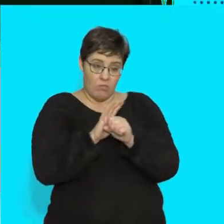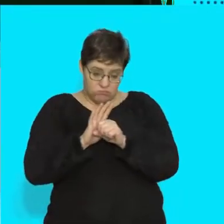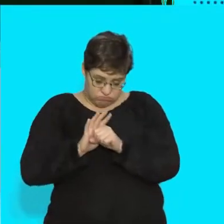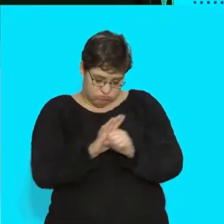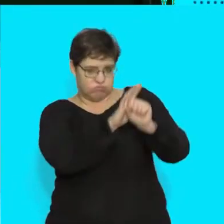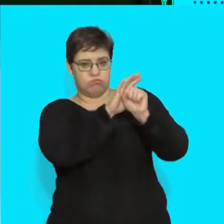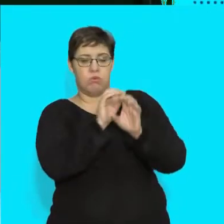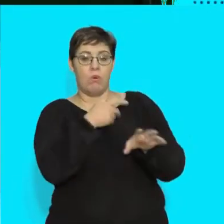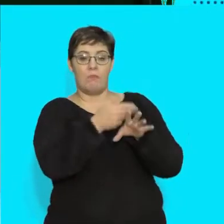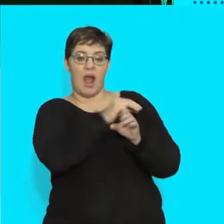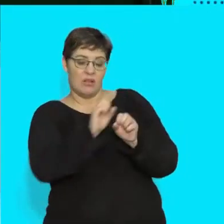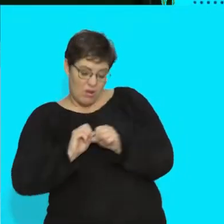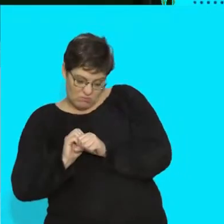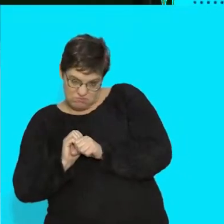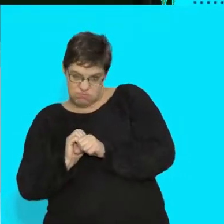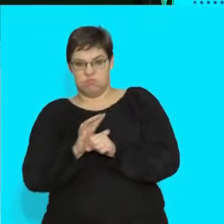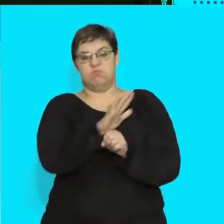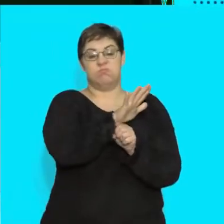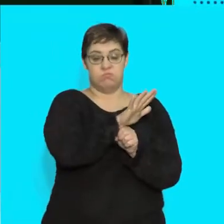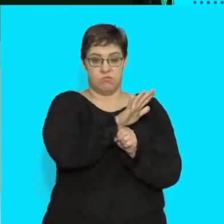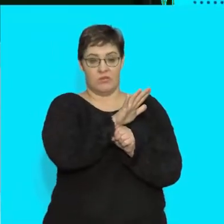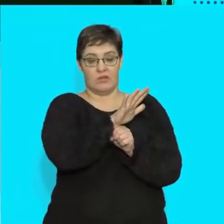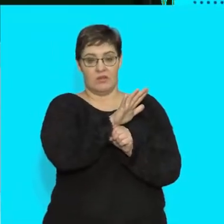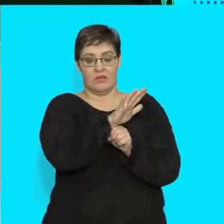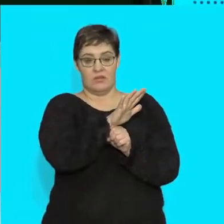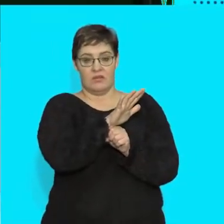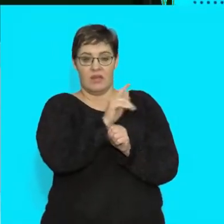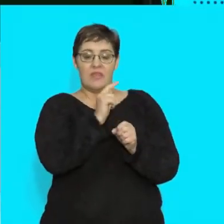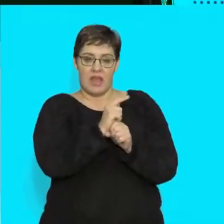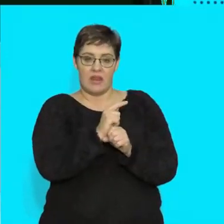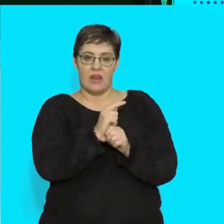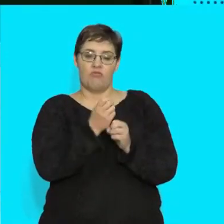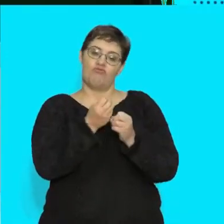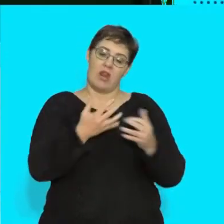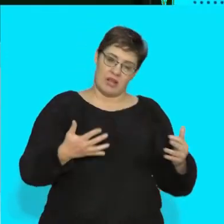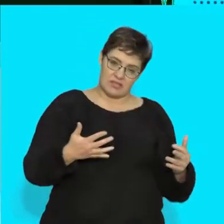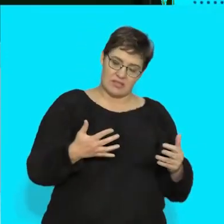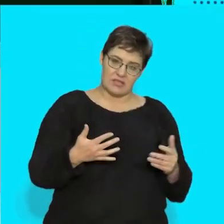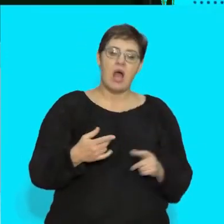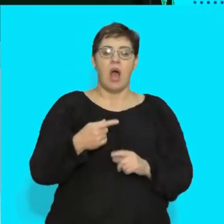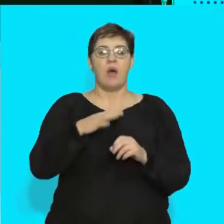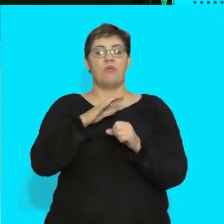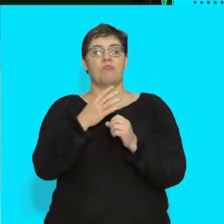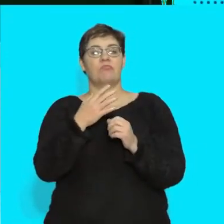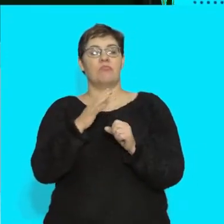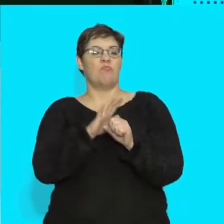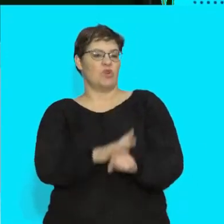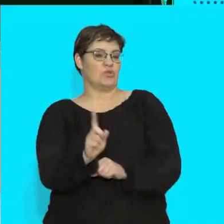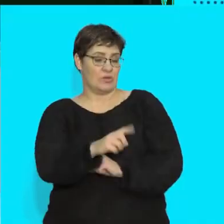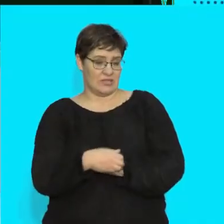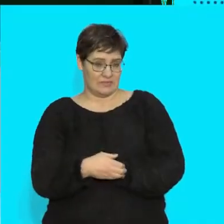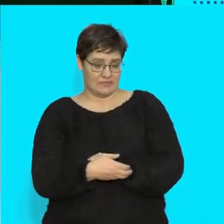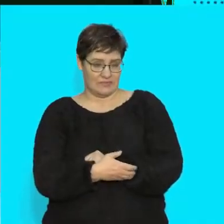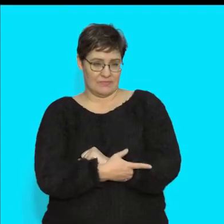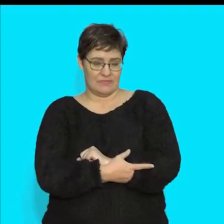that contraction of the heart, and then when your heart relaxes, what is the pressure there? Now, if you remember